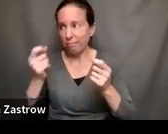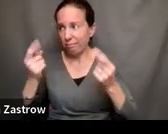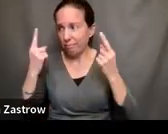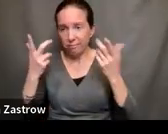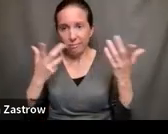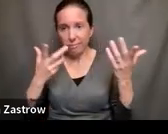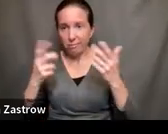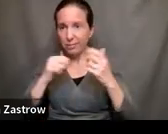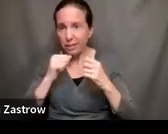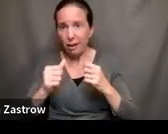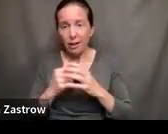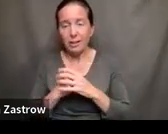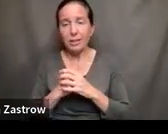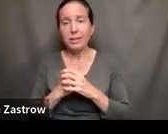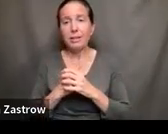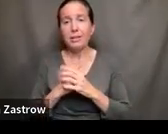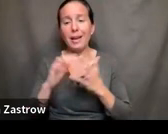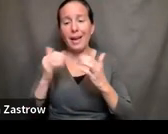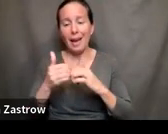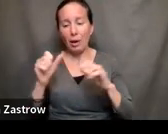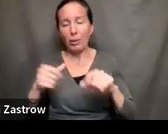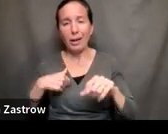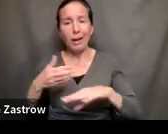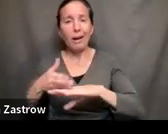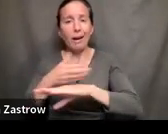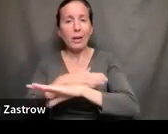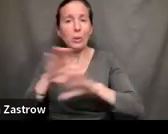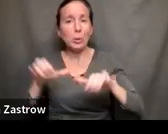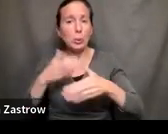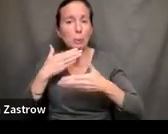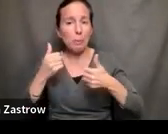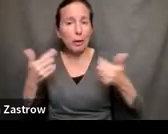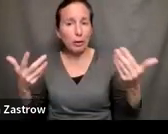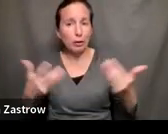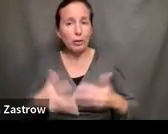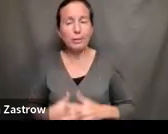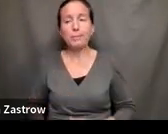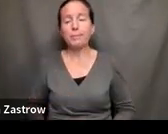I make this better? You might have to